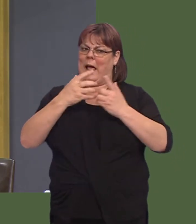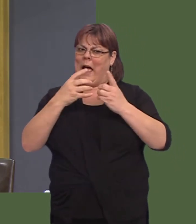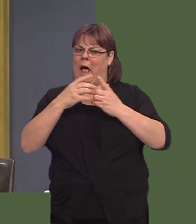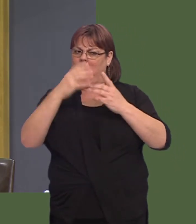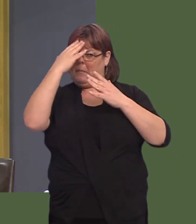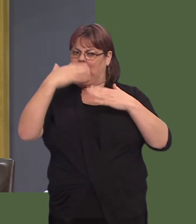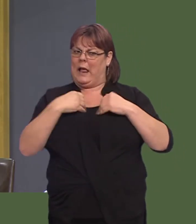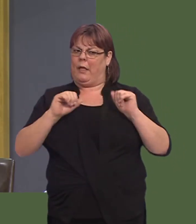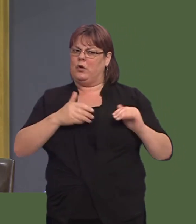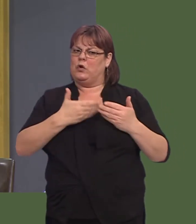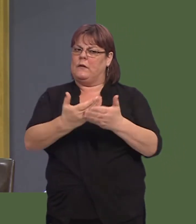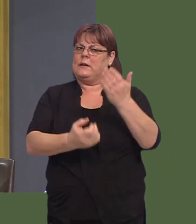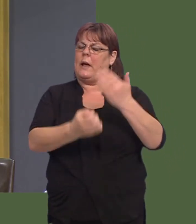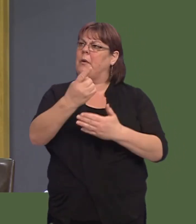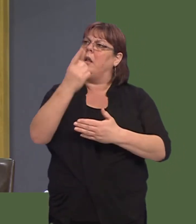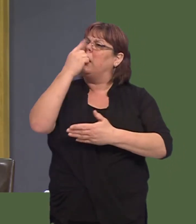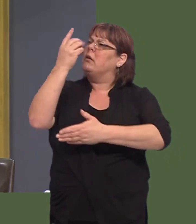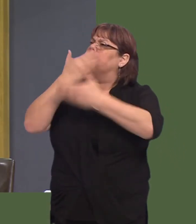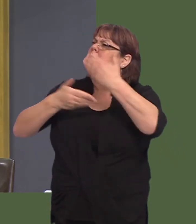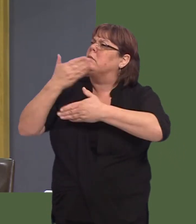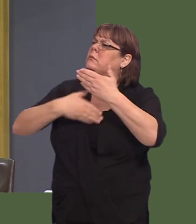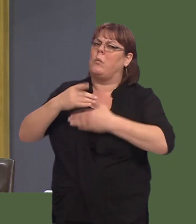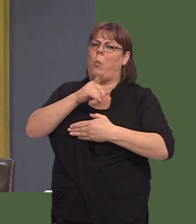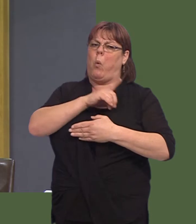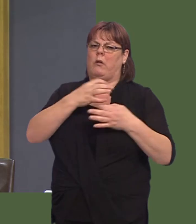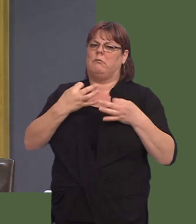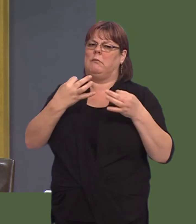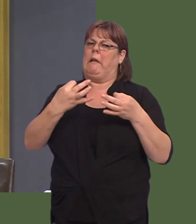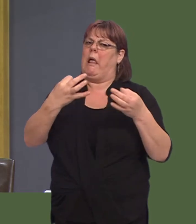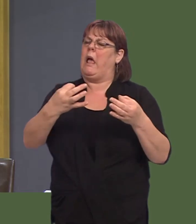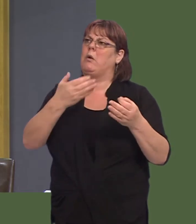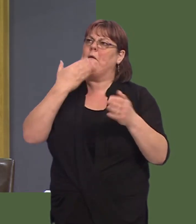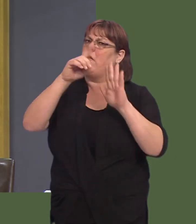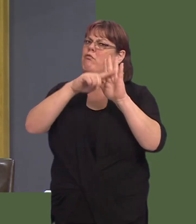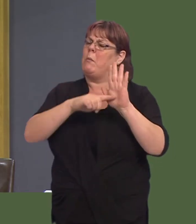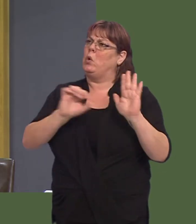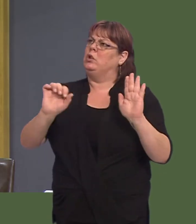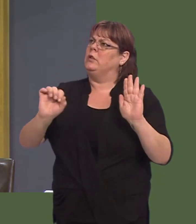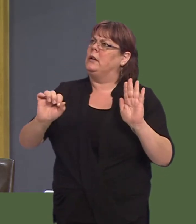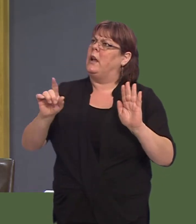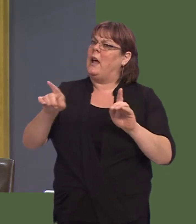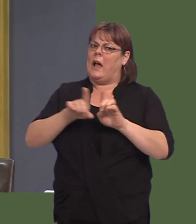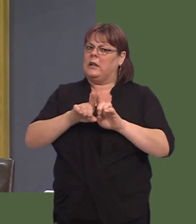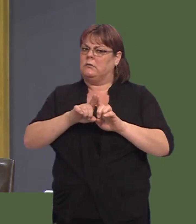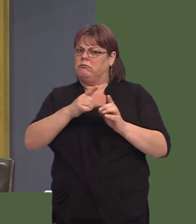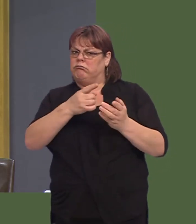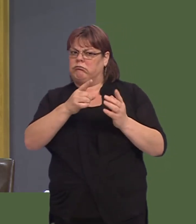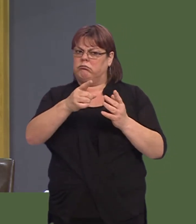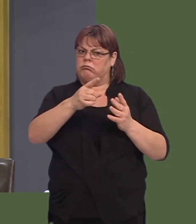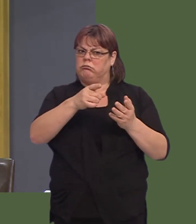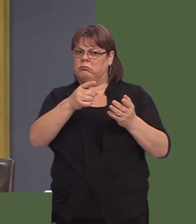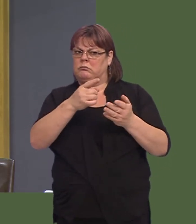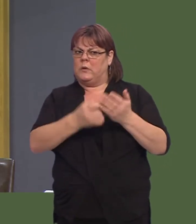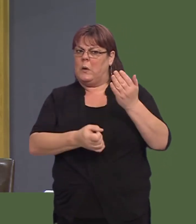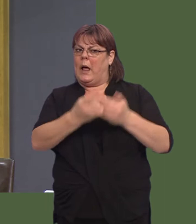be delivered. I wonder if he could outline the reasons for this delay and perhaps could elaborate on what timeline he expects